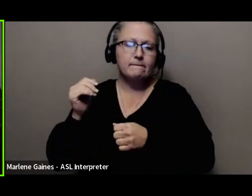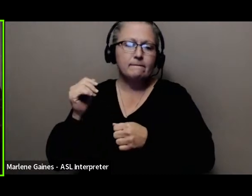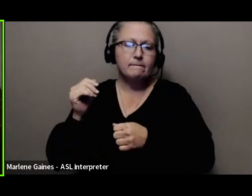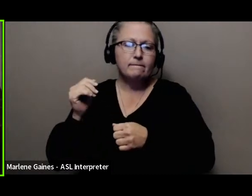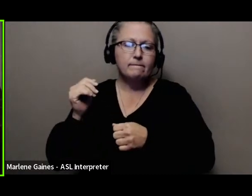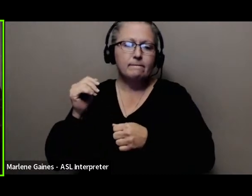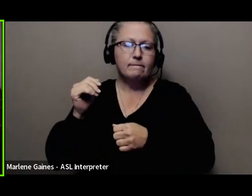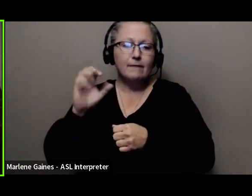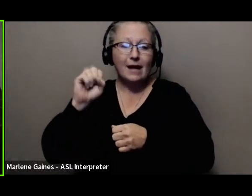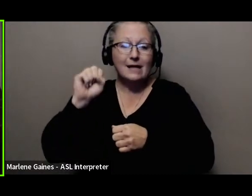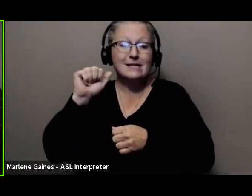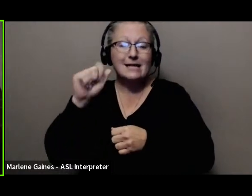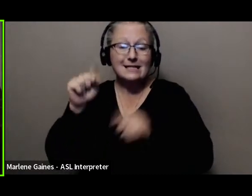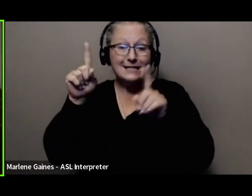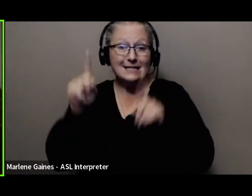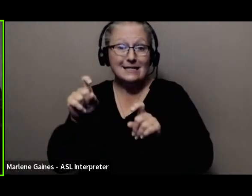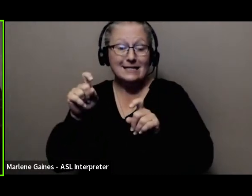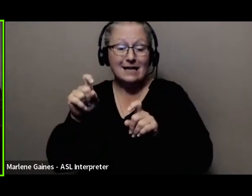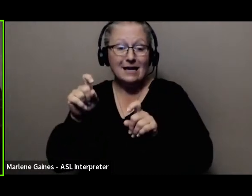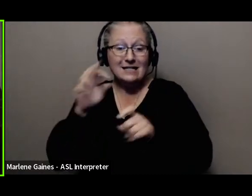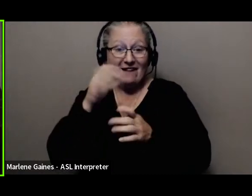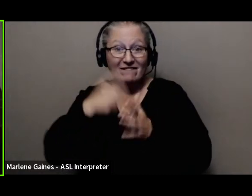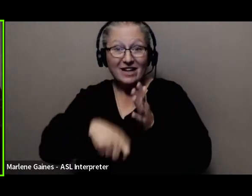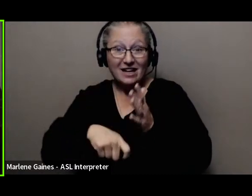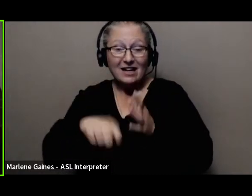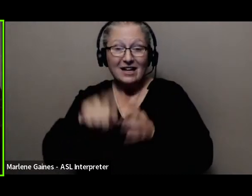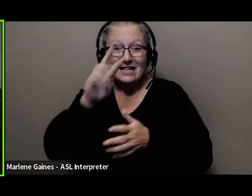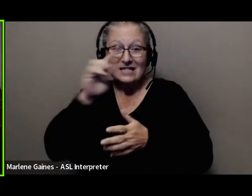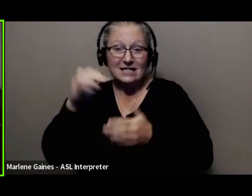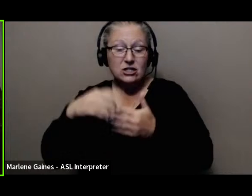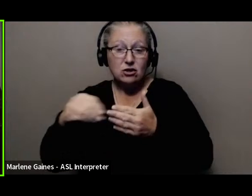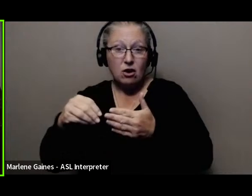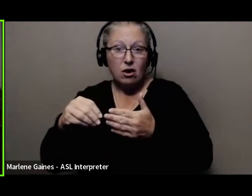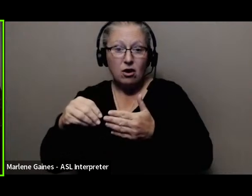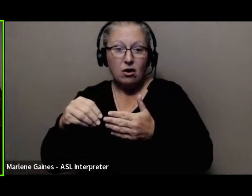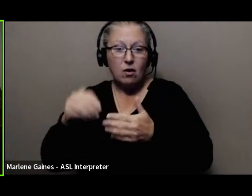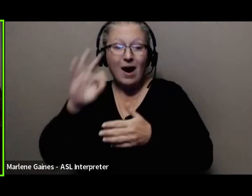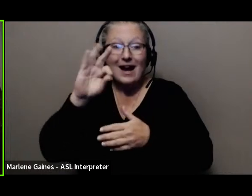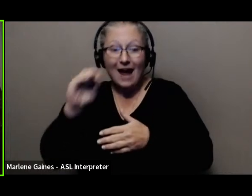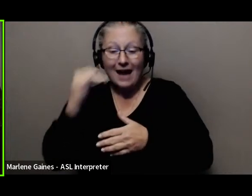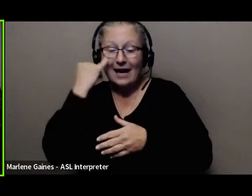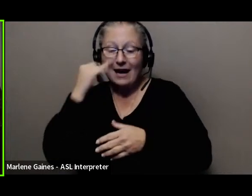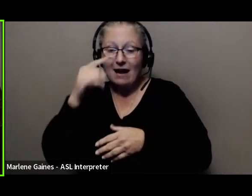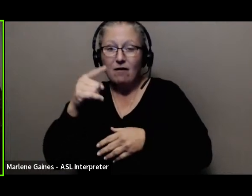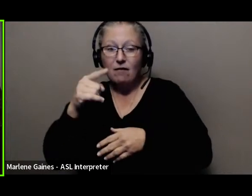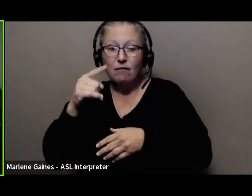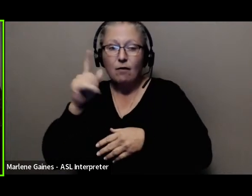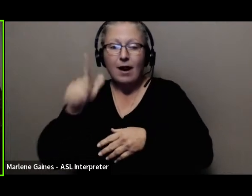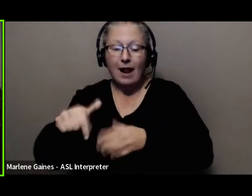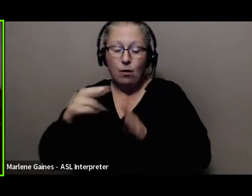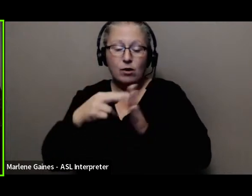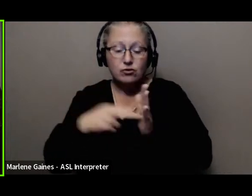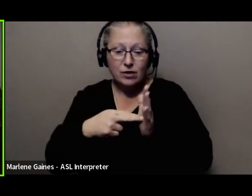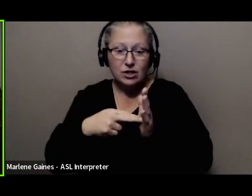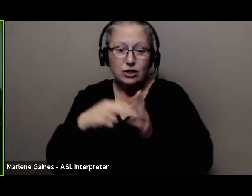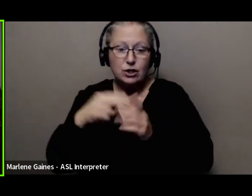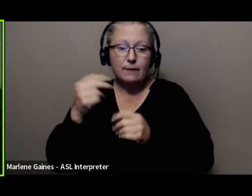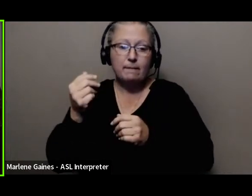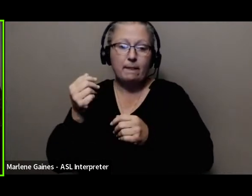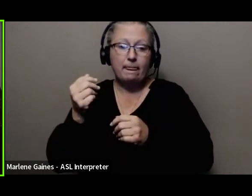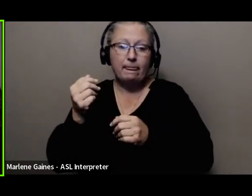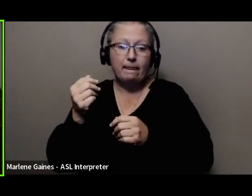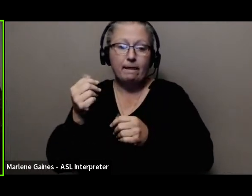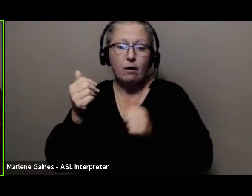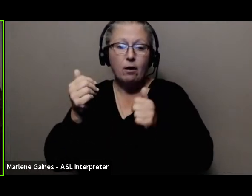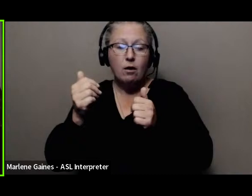So the SAT test fee is $60 or $90 if you late registration. But with